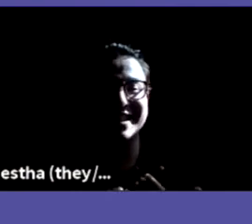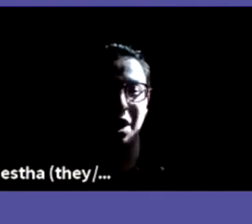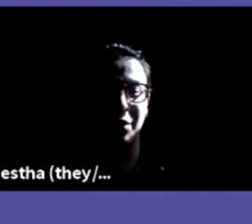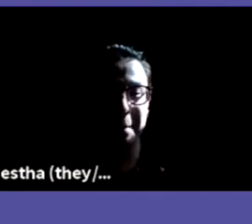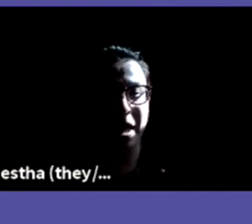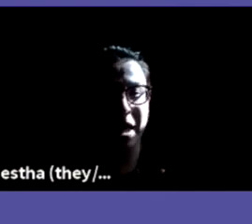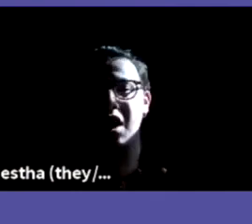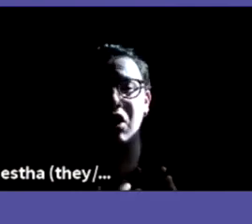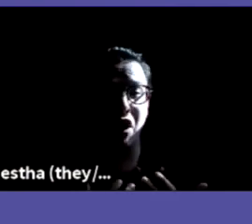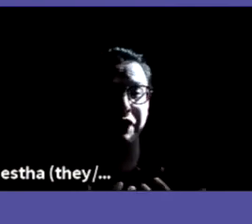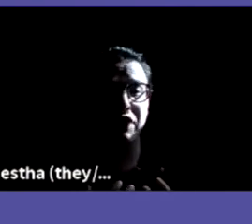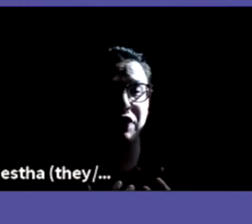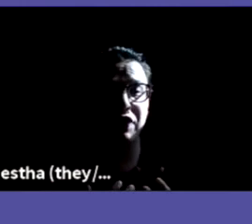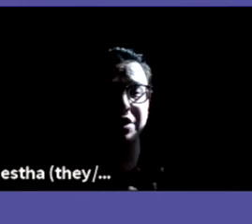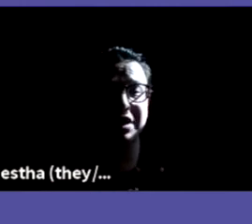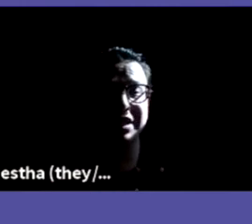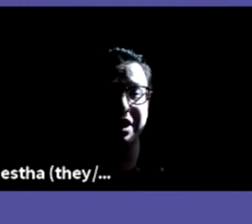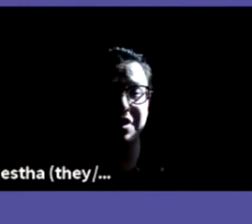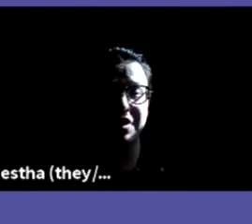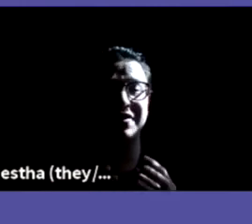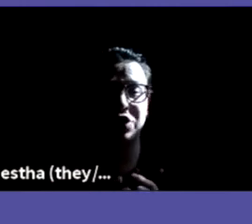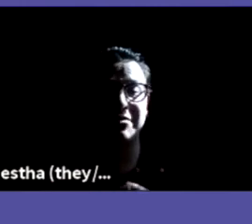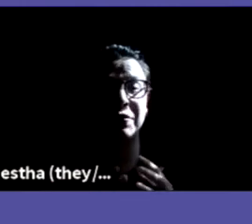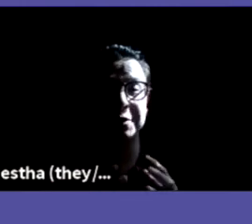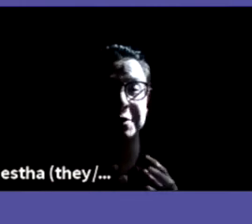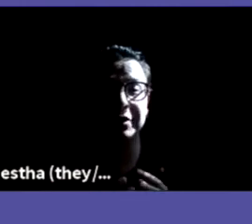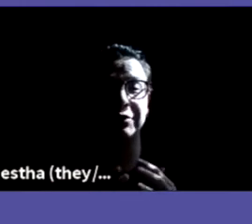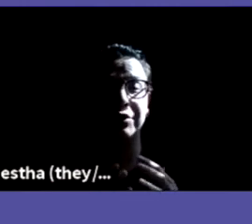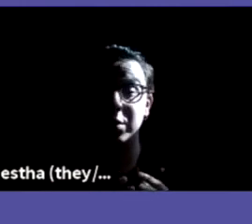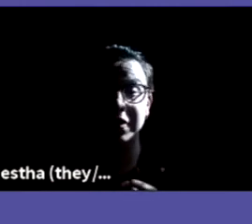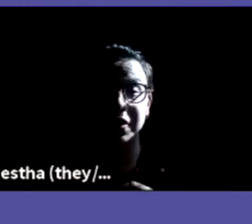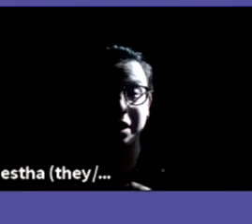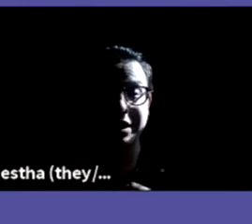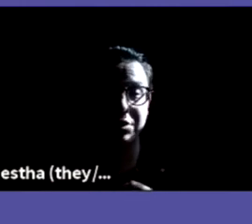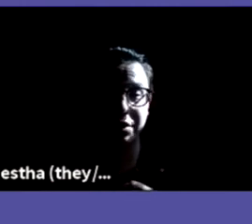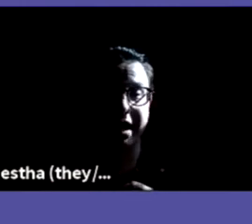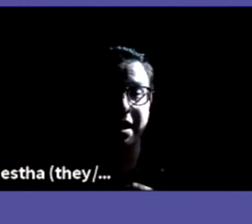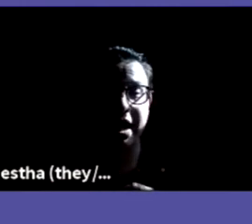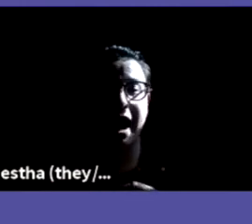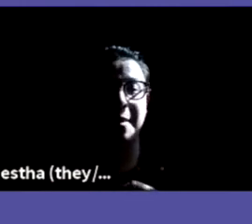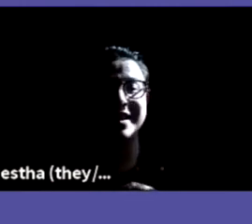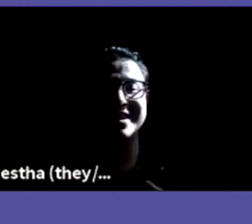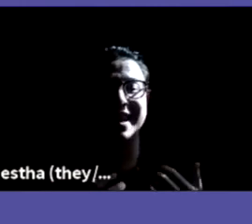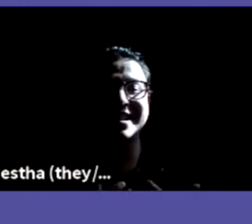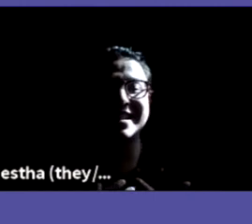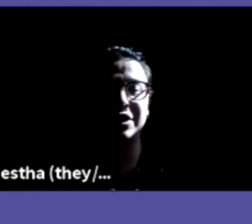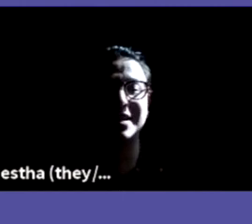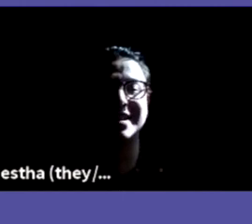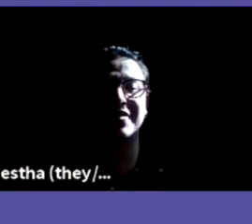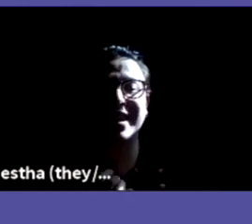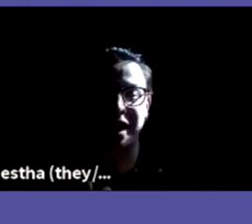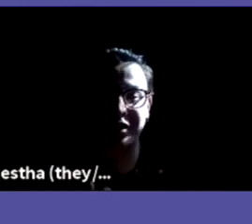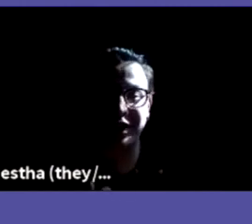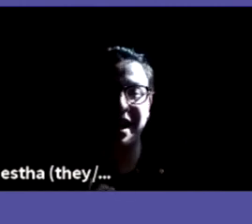the Odawa. Although for over 200 years, Native nations have been forcibly removed from our territory, this land continues to